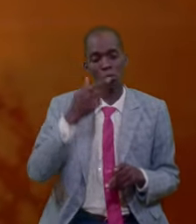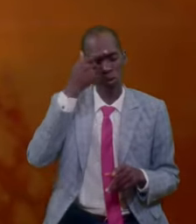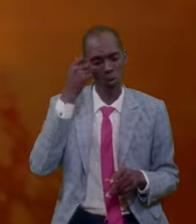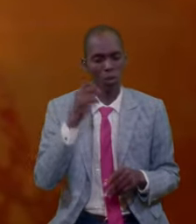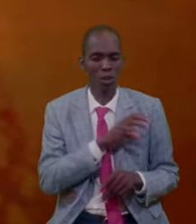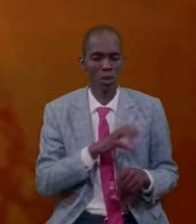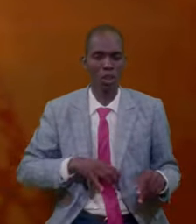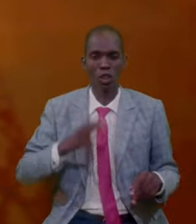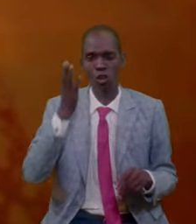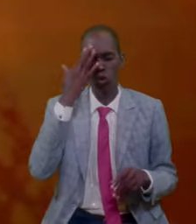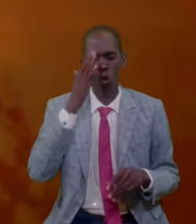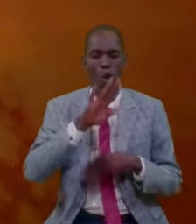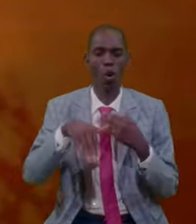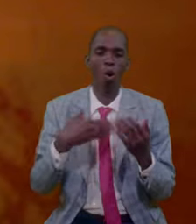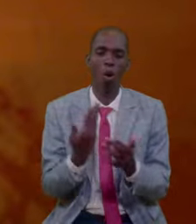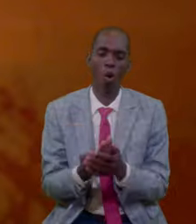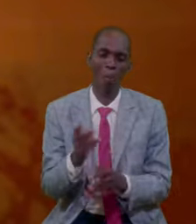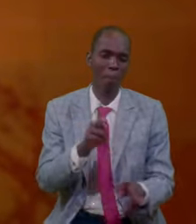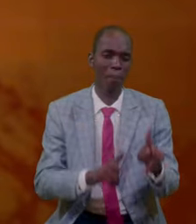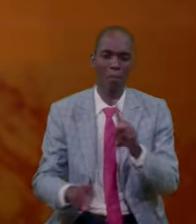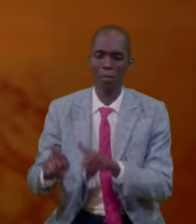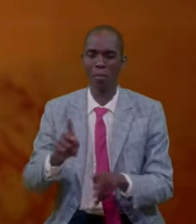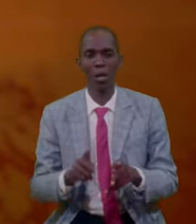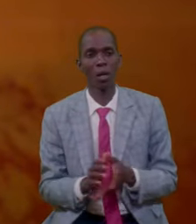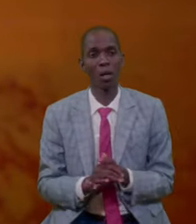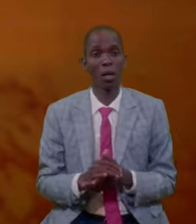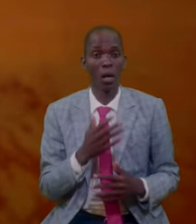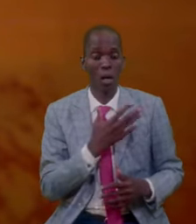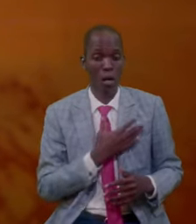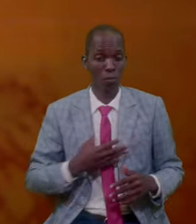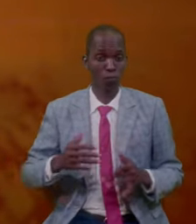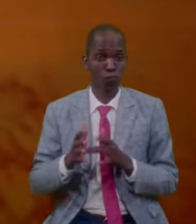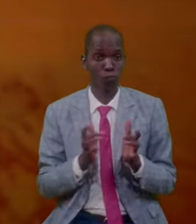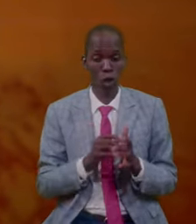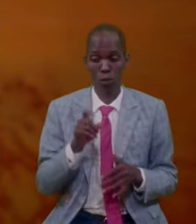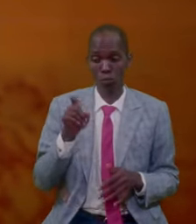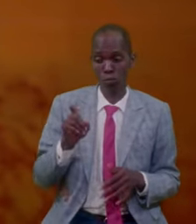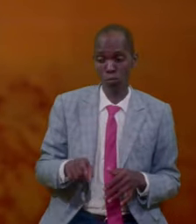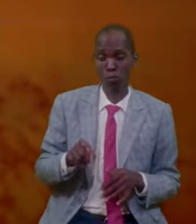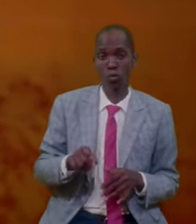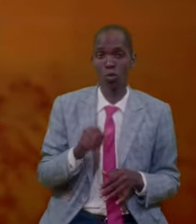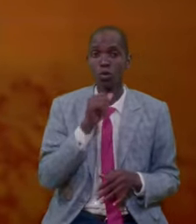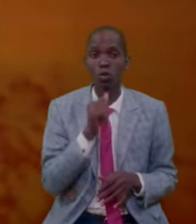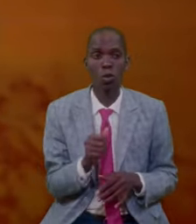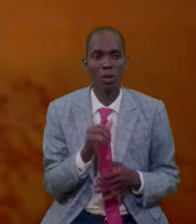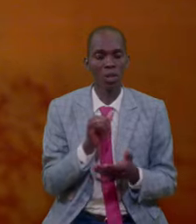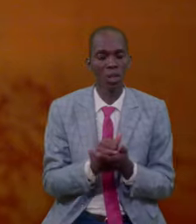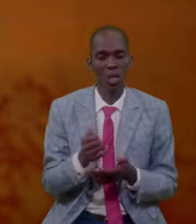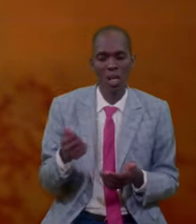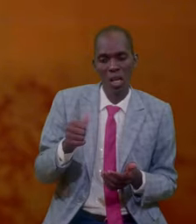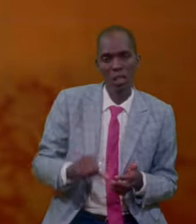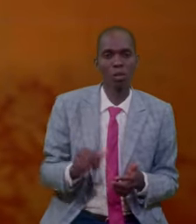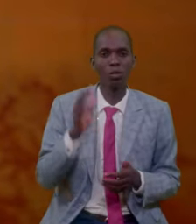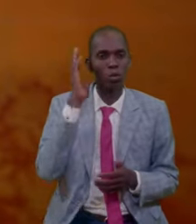men, verse 25, and needed not that any should testify of